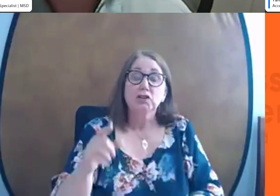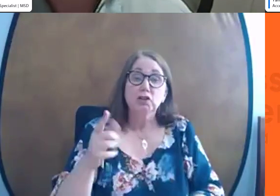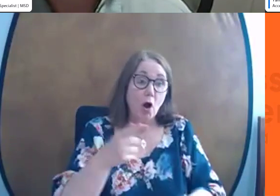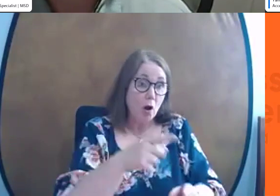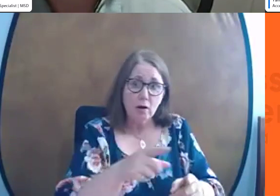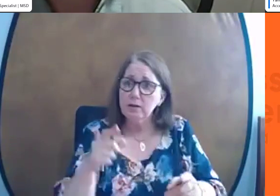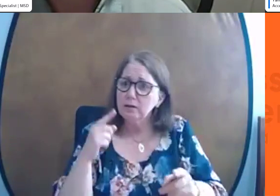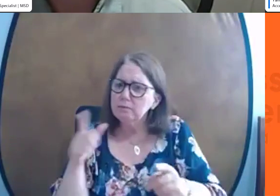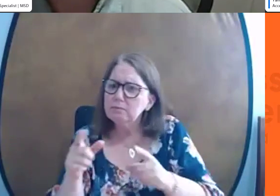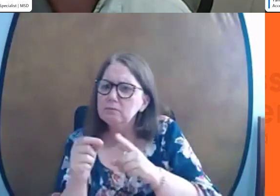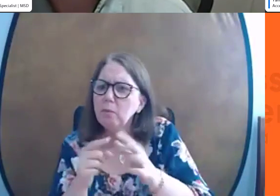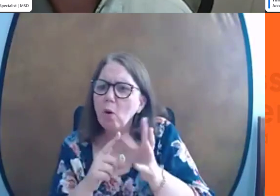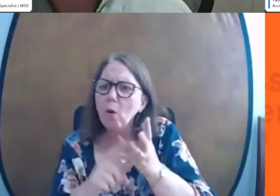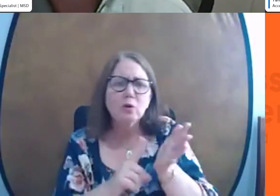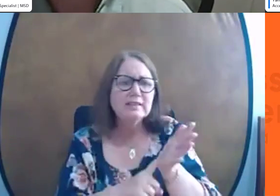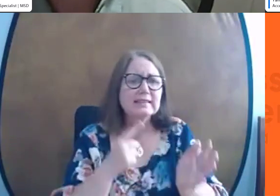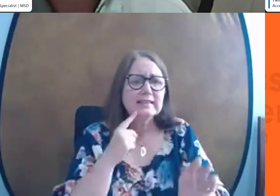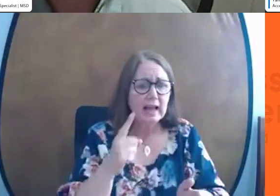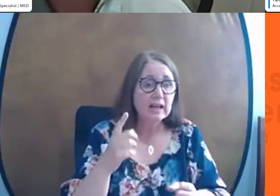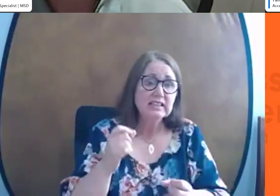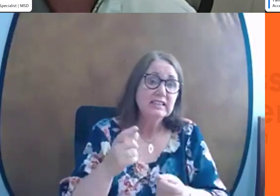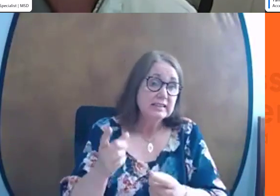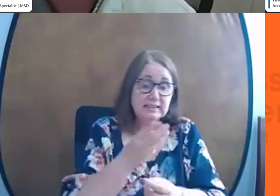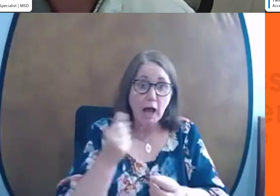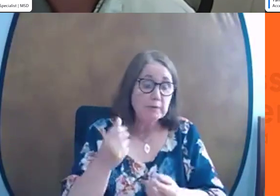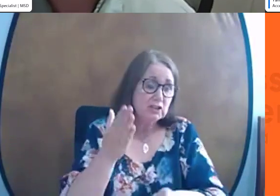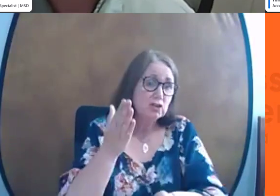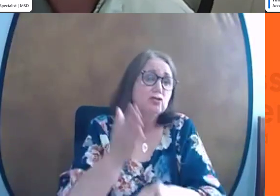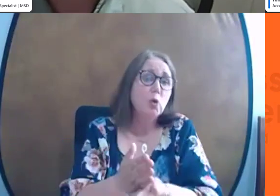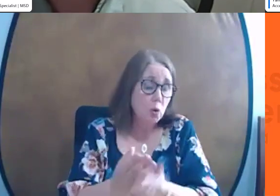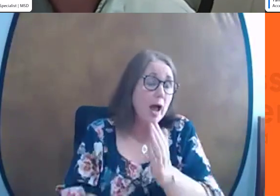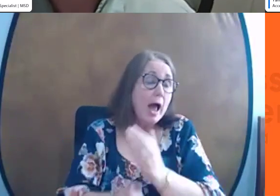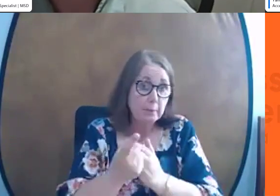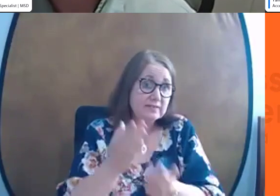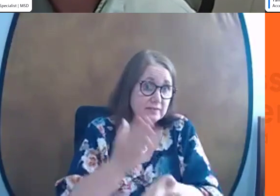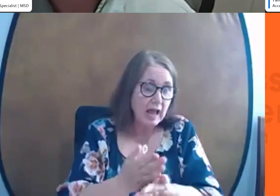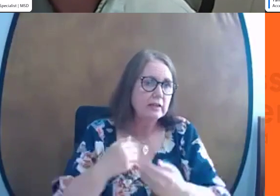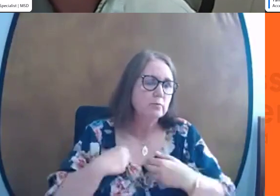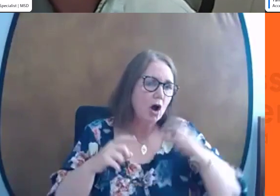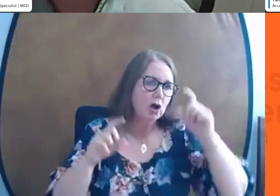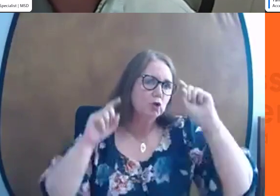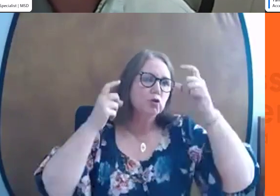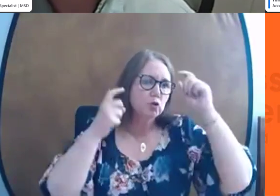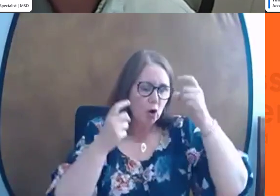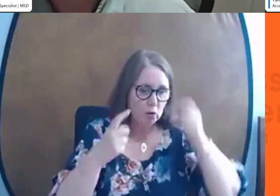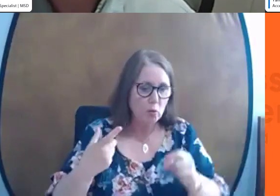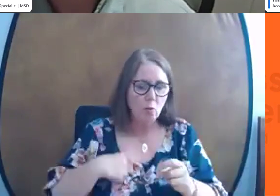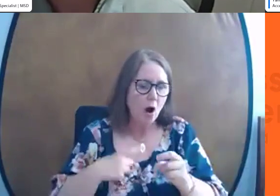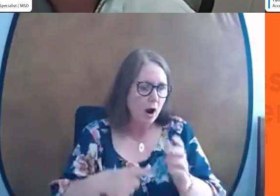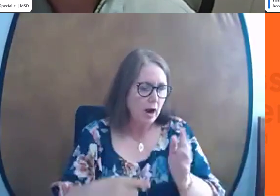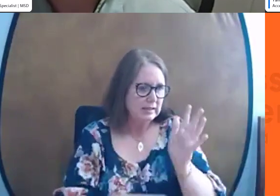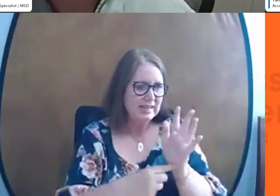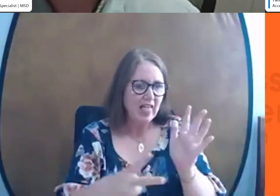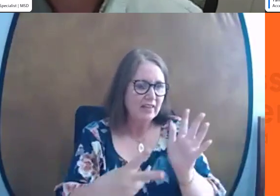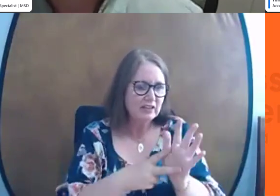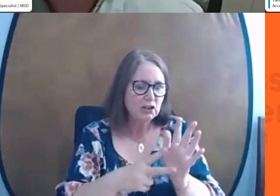you have to be prepared in that arena as well. I think, Paul, you mentioned before, you said that there's, it's true. We actually think